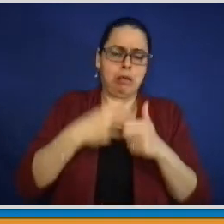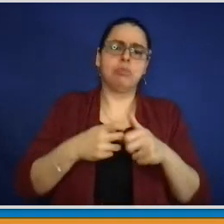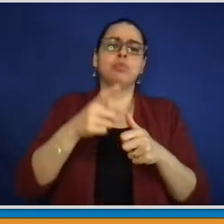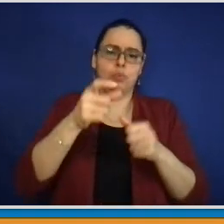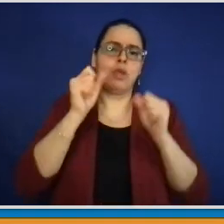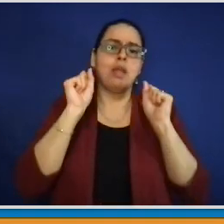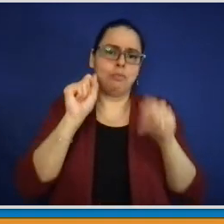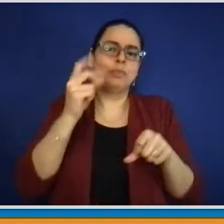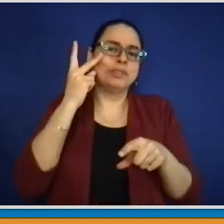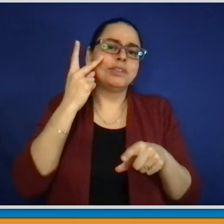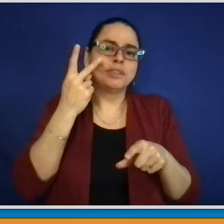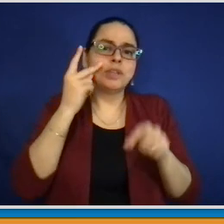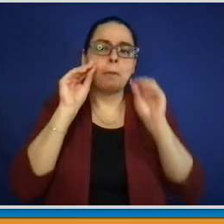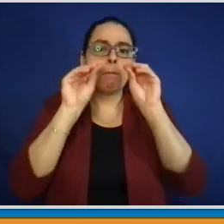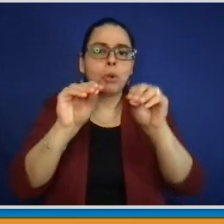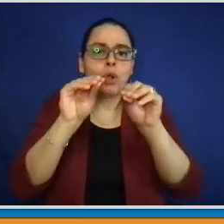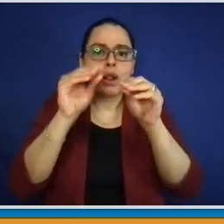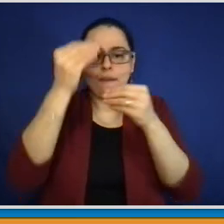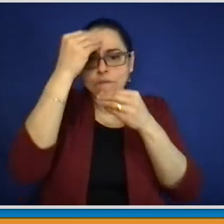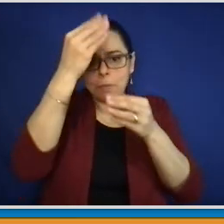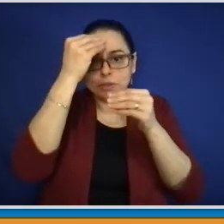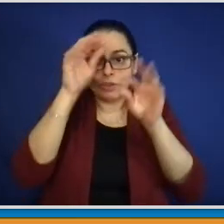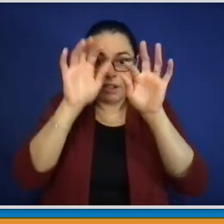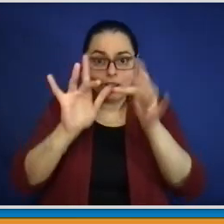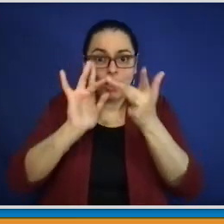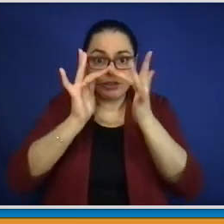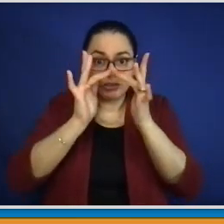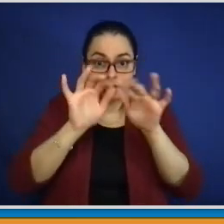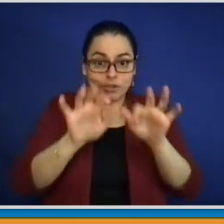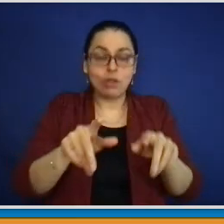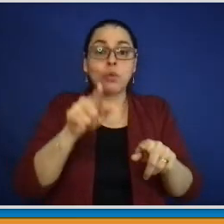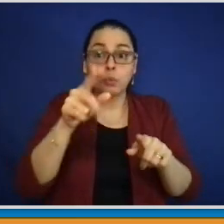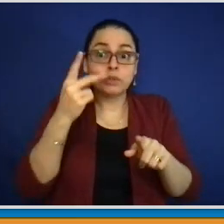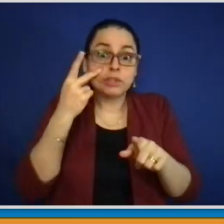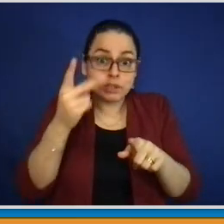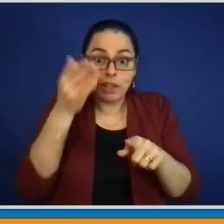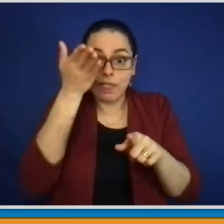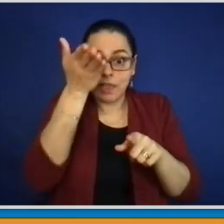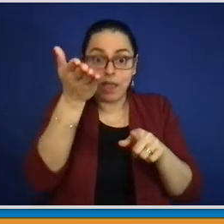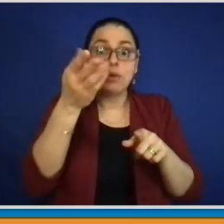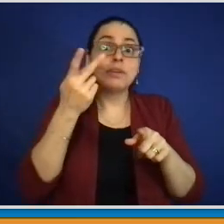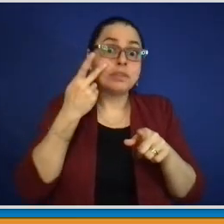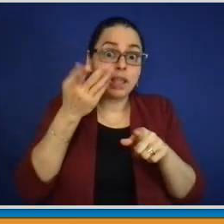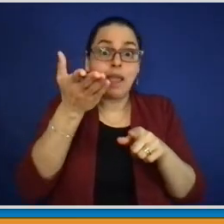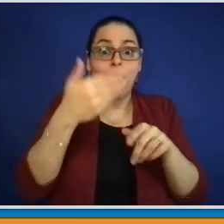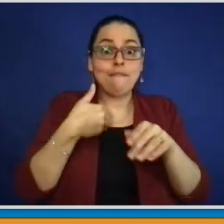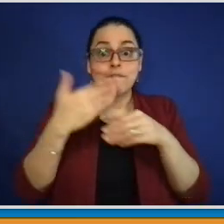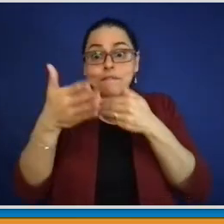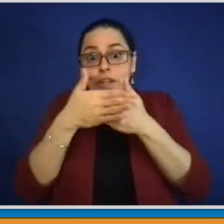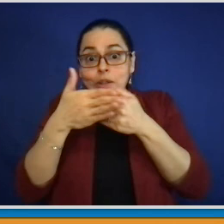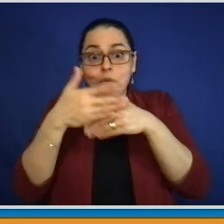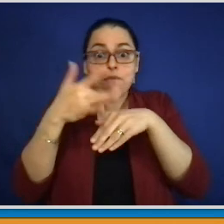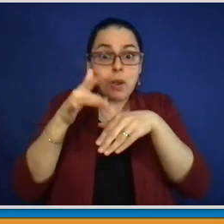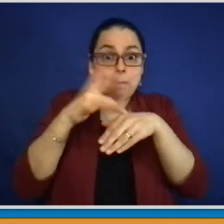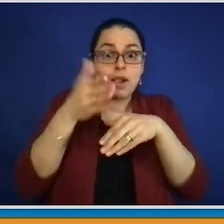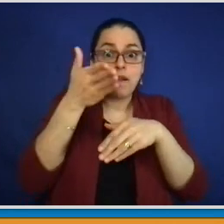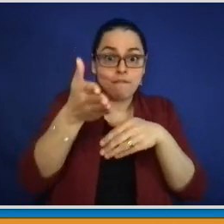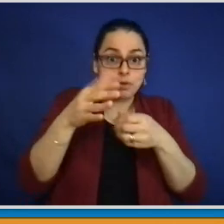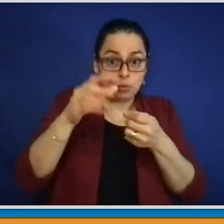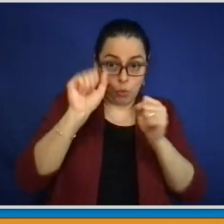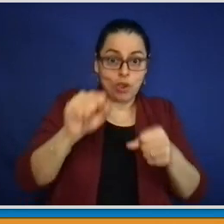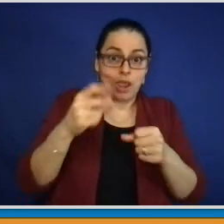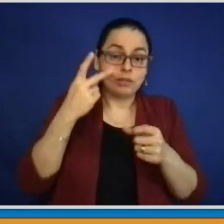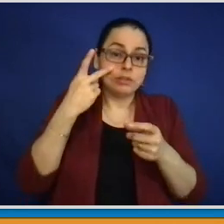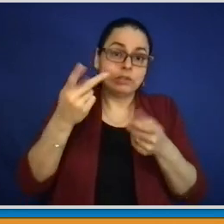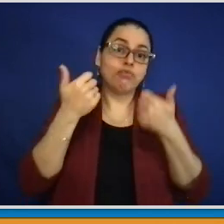makes that allotment. So go take a look and click on to see if there's a pharmacy in your area that you can then reach out to as well. And then the final